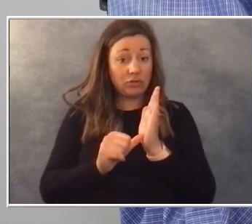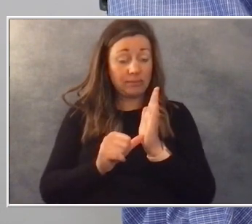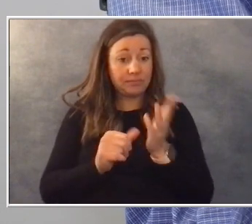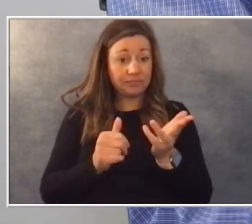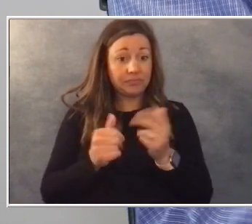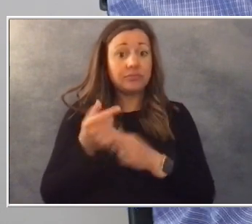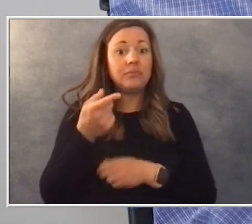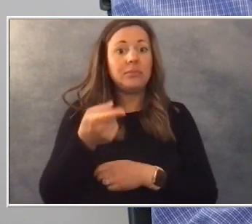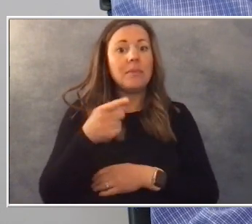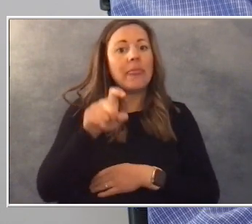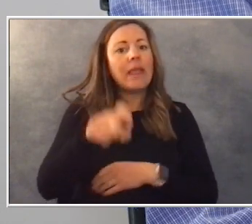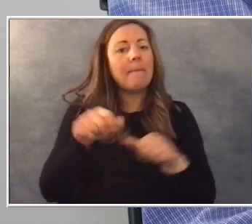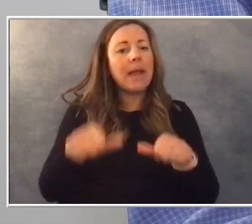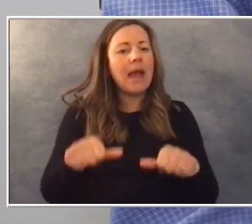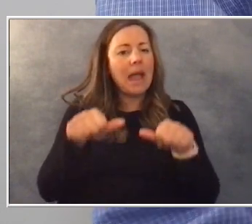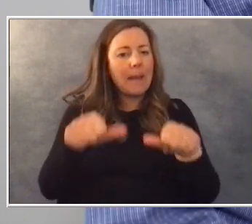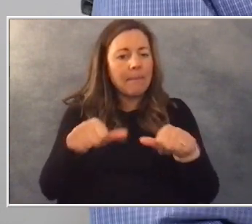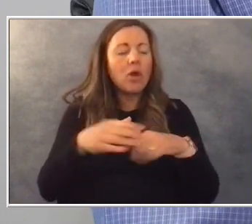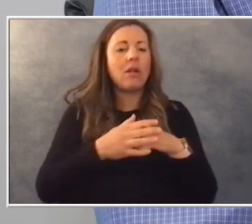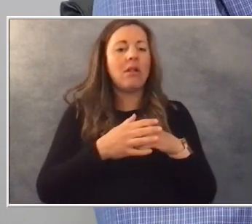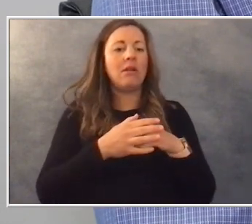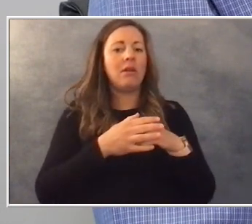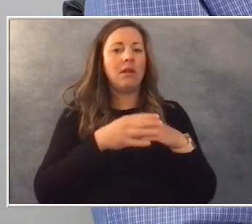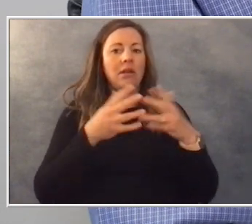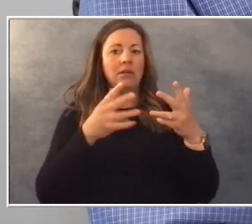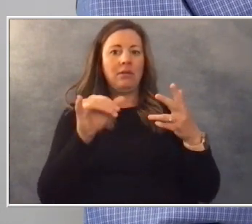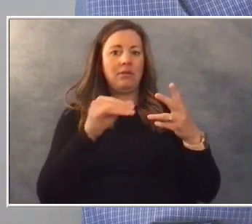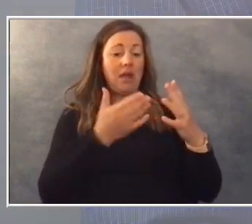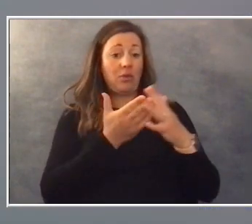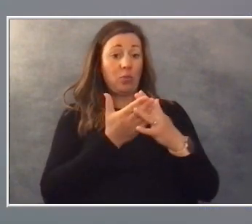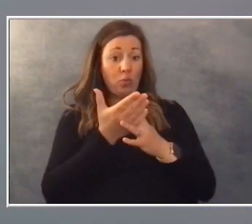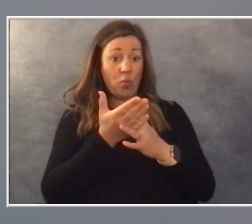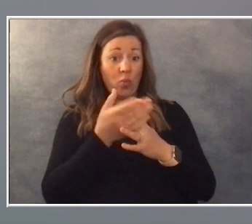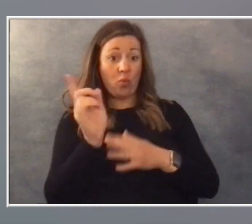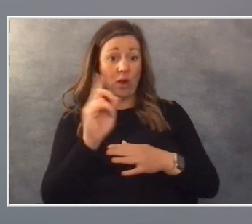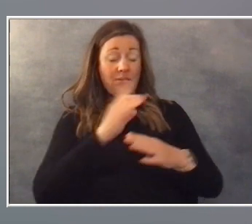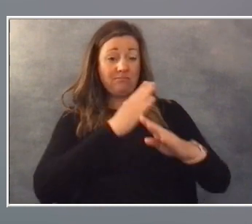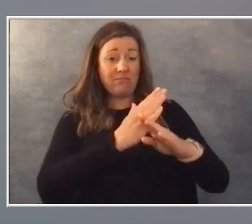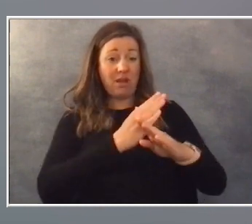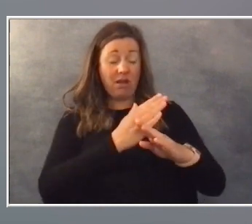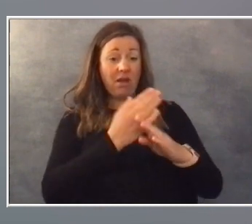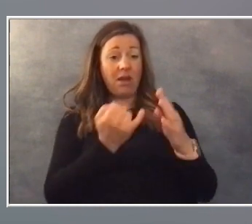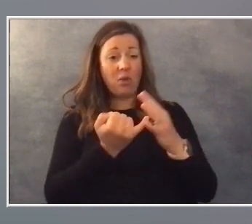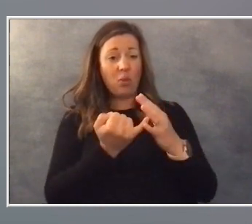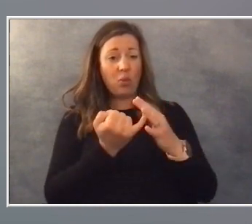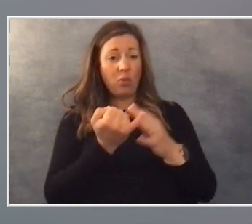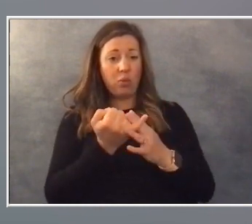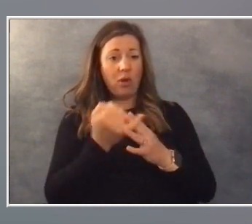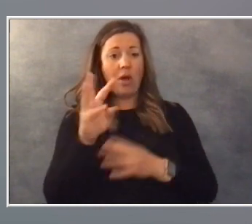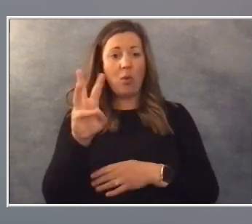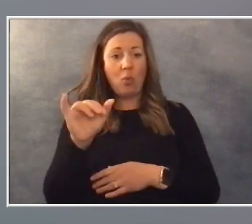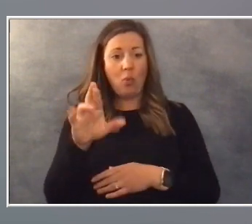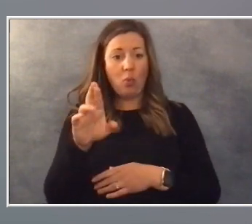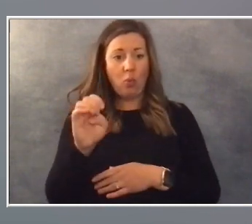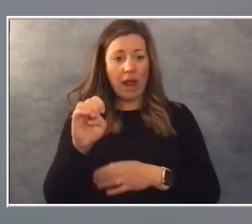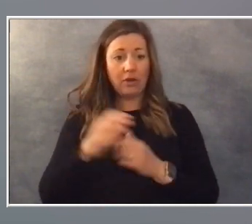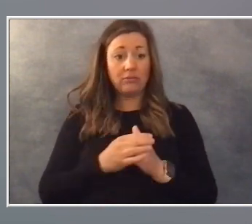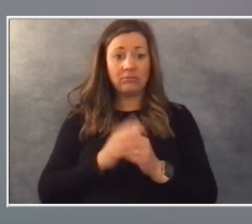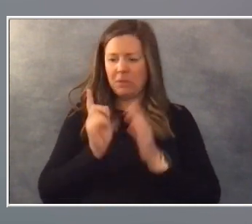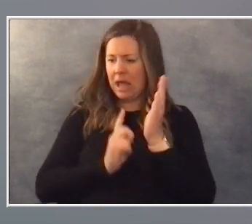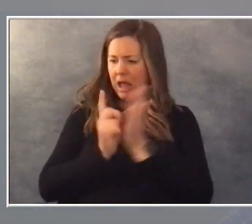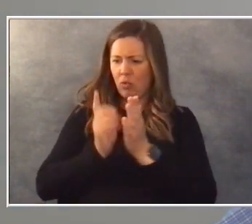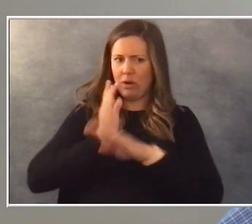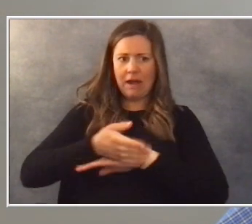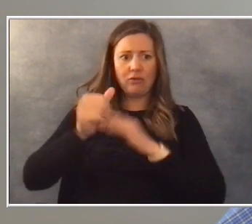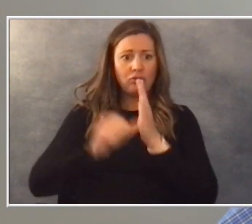to be able to pass a wire through the blocked area. An hour after the procedure, I was ready to leave right then. They made